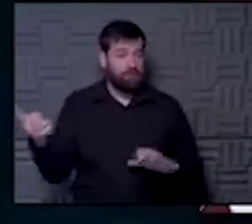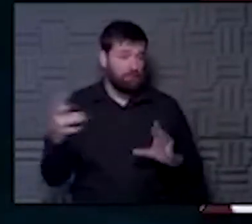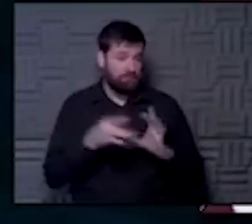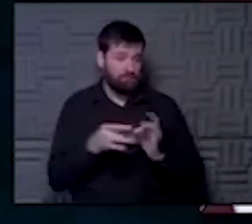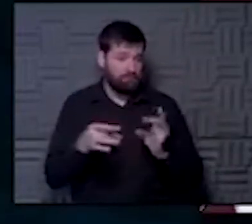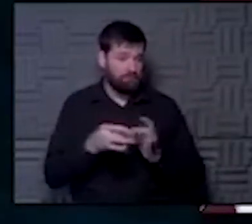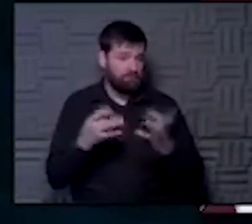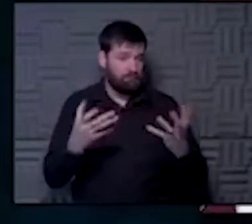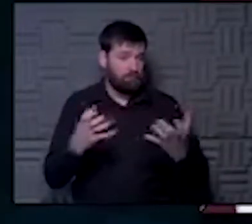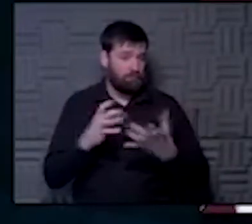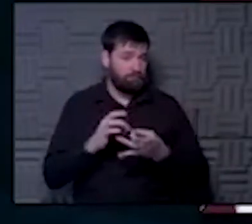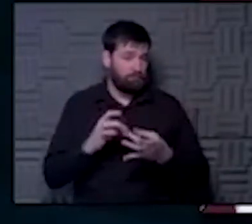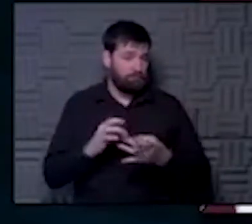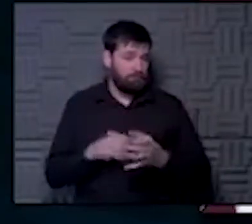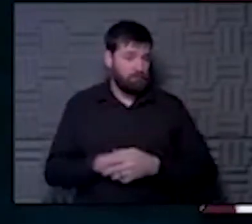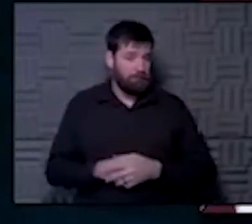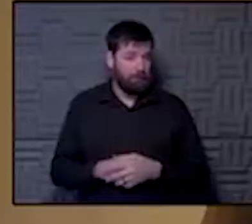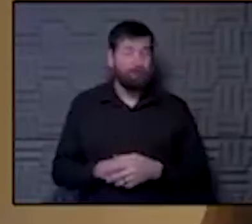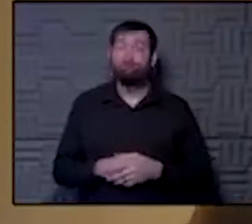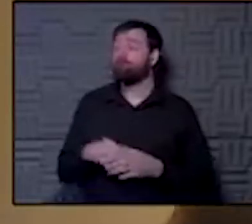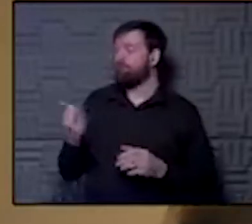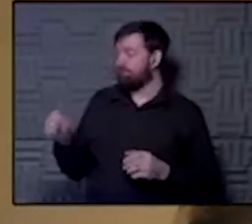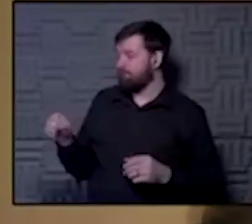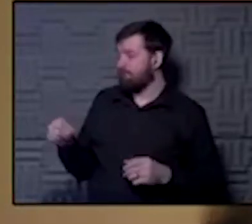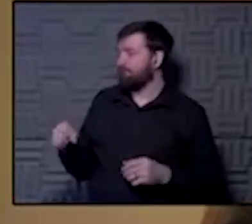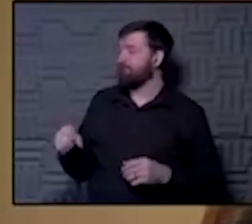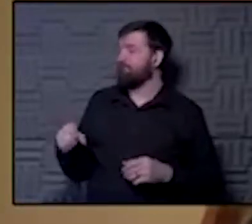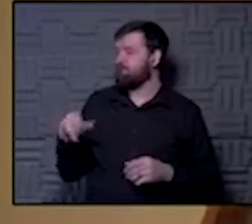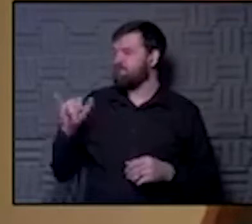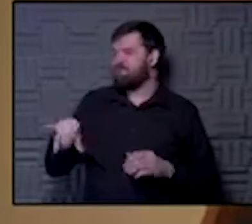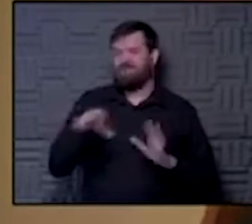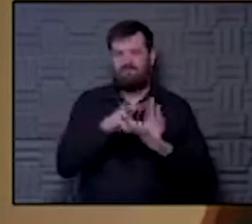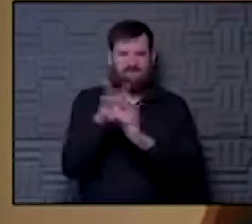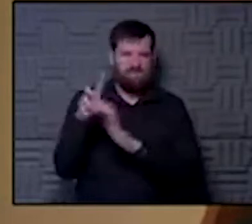leave us with? Yeah, well, actually, that video, I think they